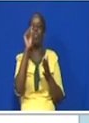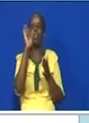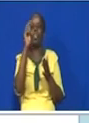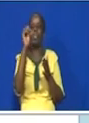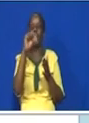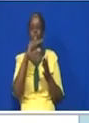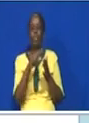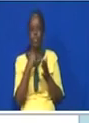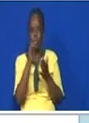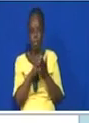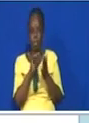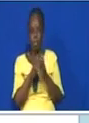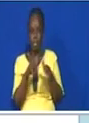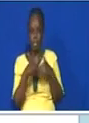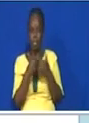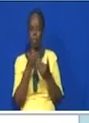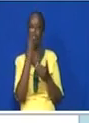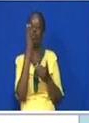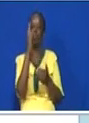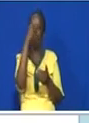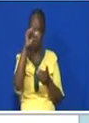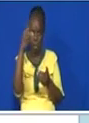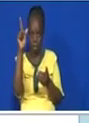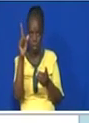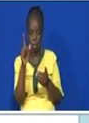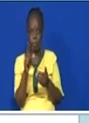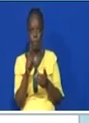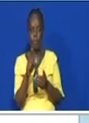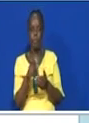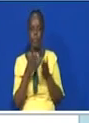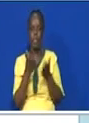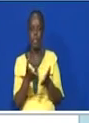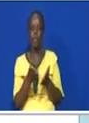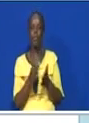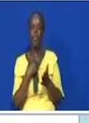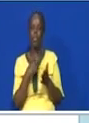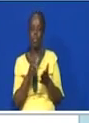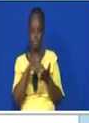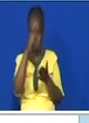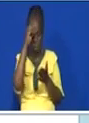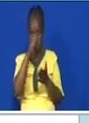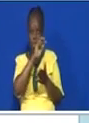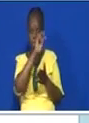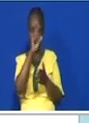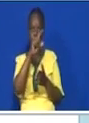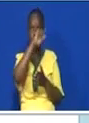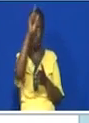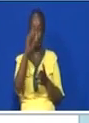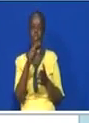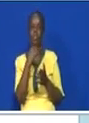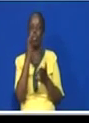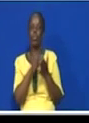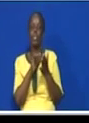which we have said gives us 2 marks. Now we have to look at the question in order for us